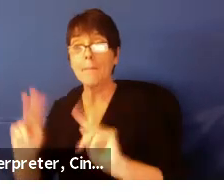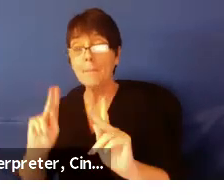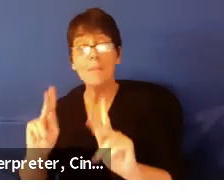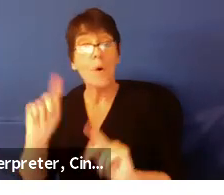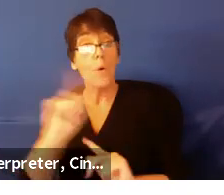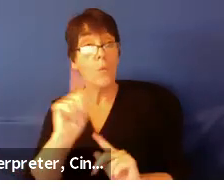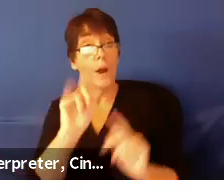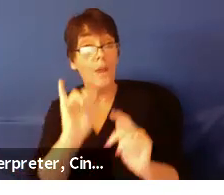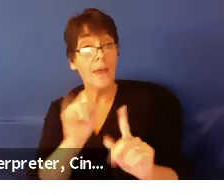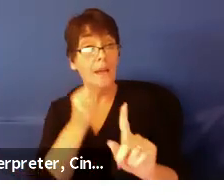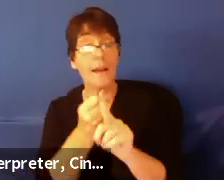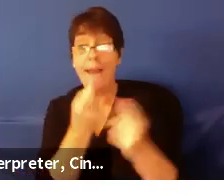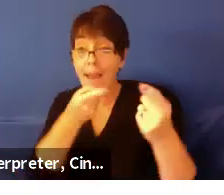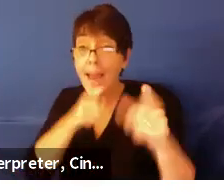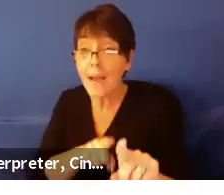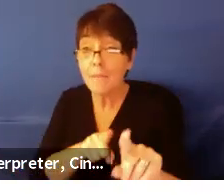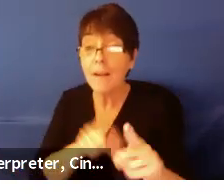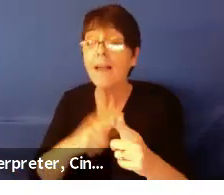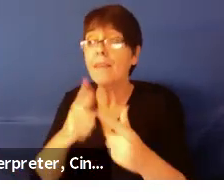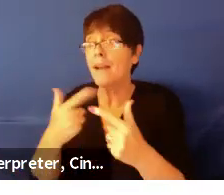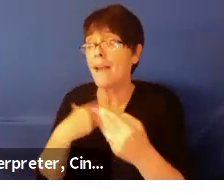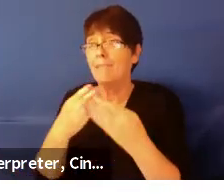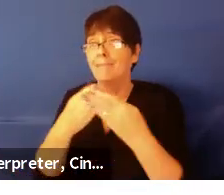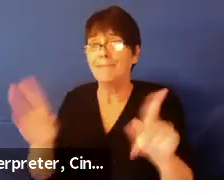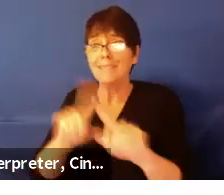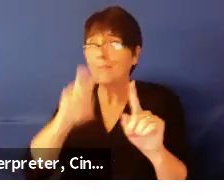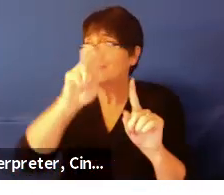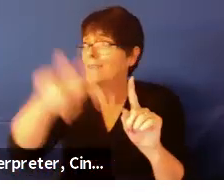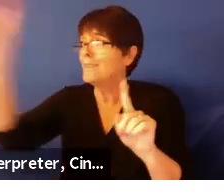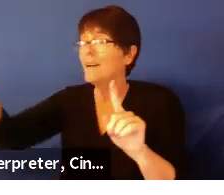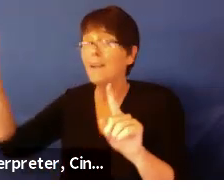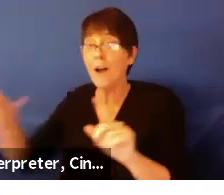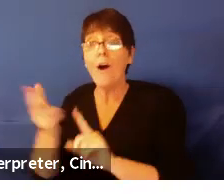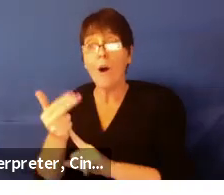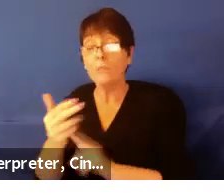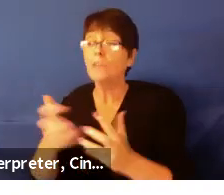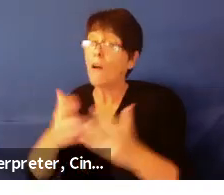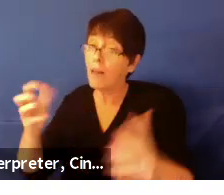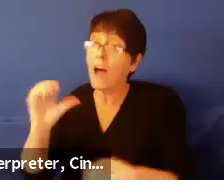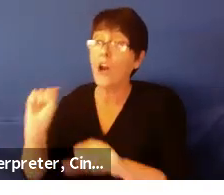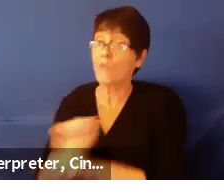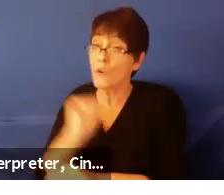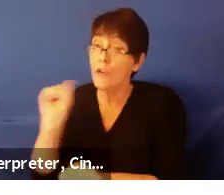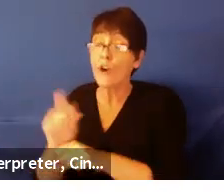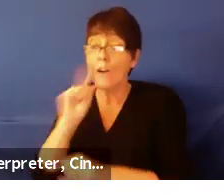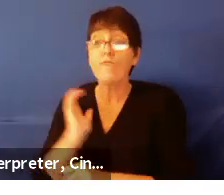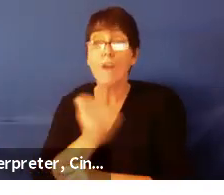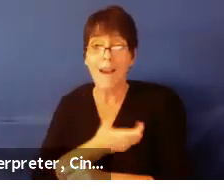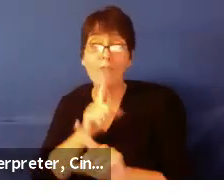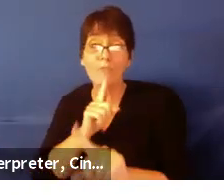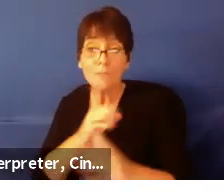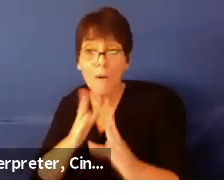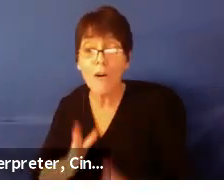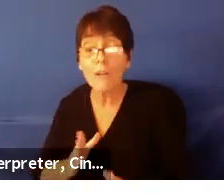occurred and having widespread hotels, which means a lot of work for our responders. Of course, there is